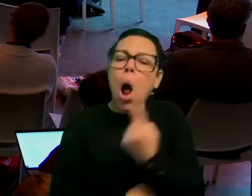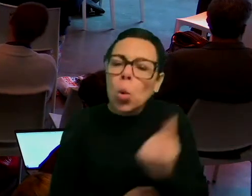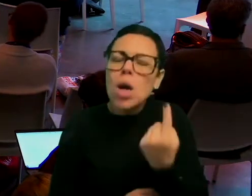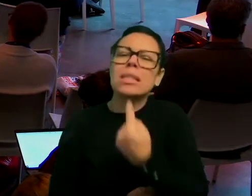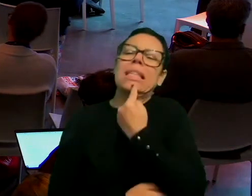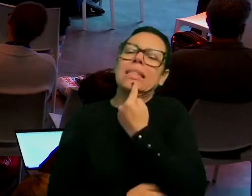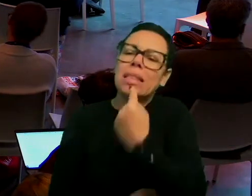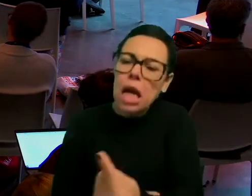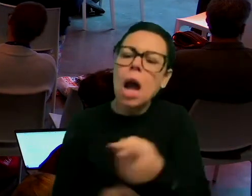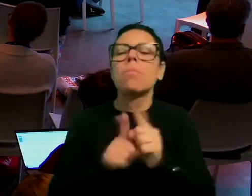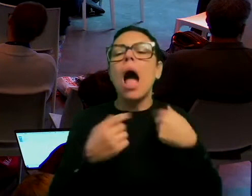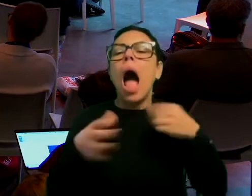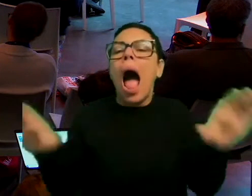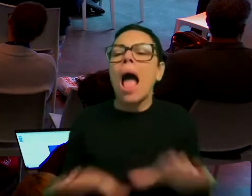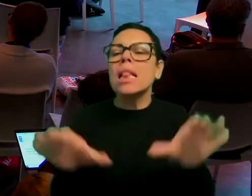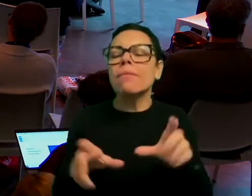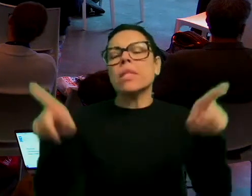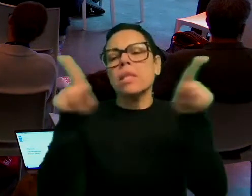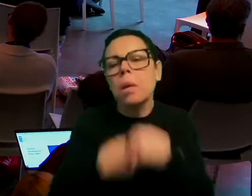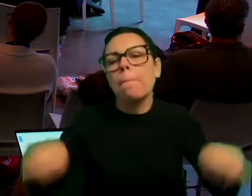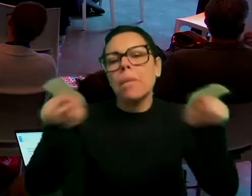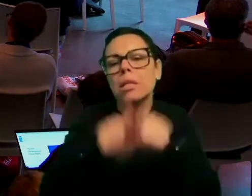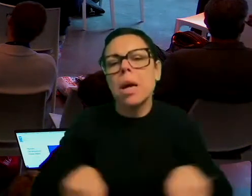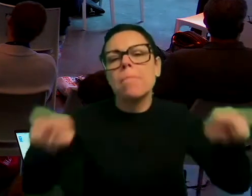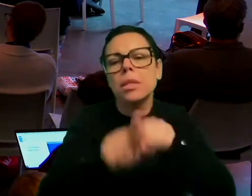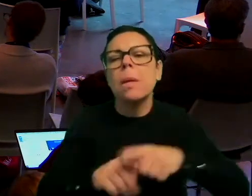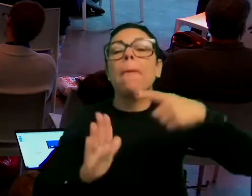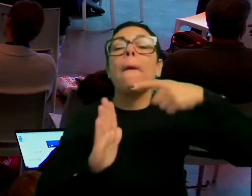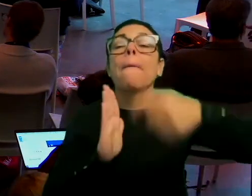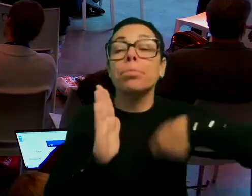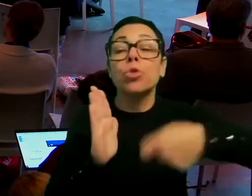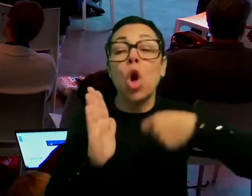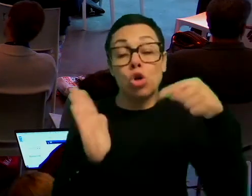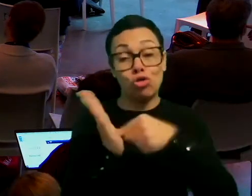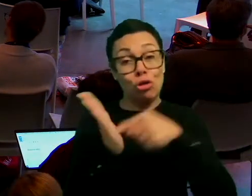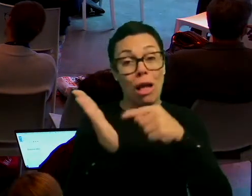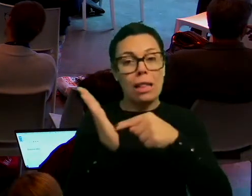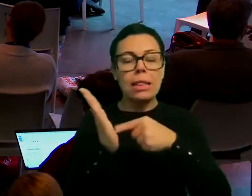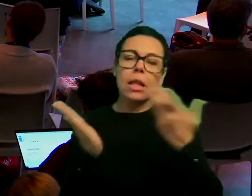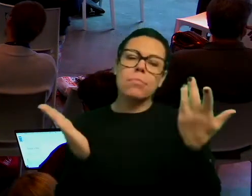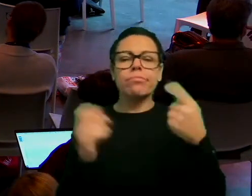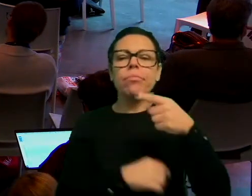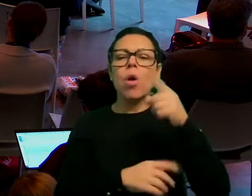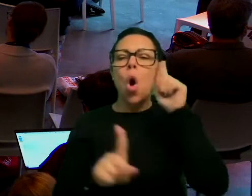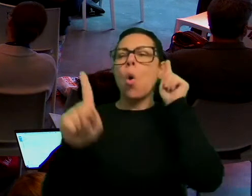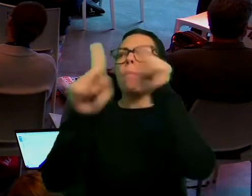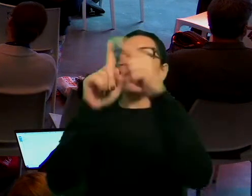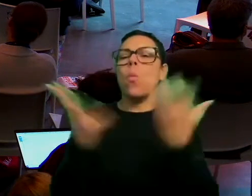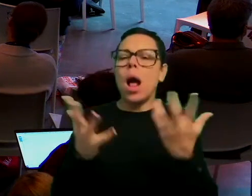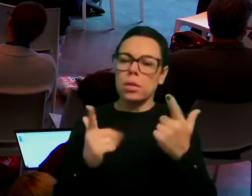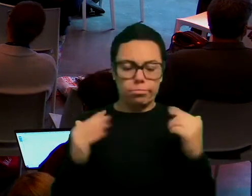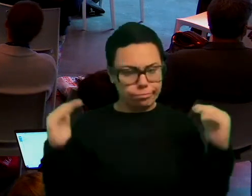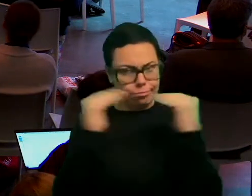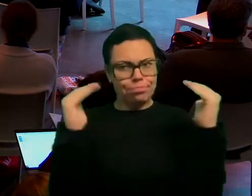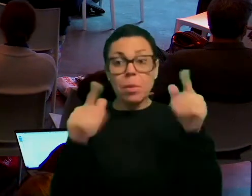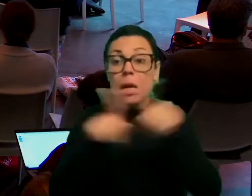flagship projects, and this one in particular having to do with equality, is to mix things up a little bit. So what we want to do is